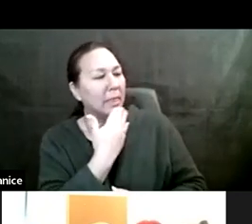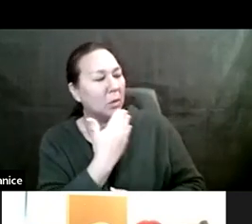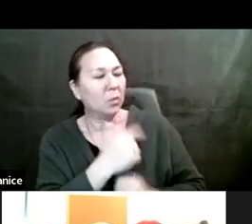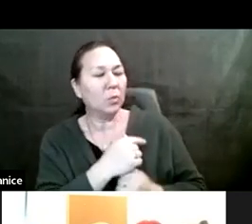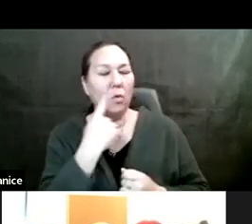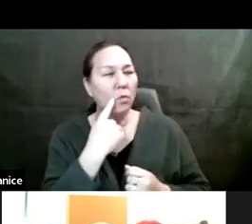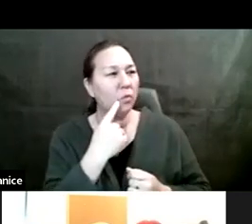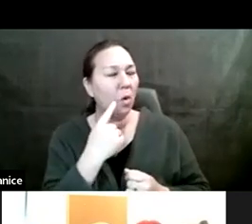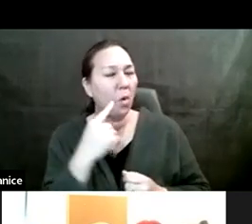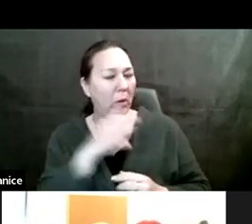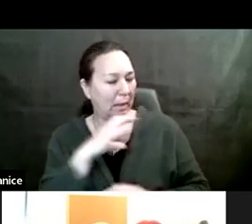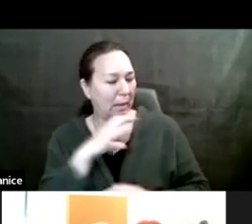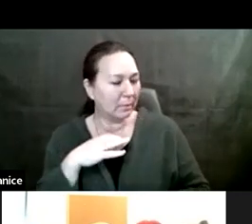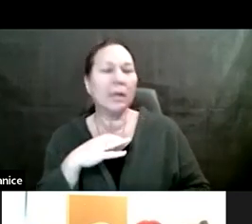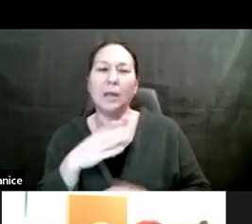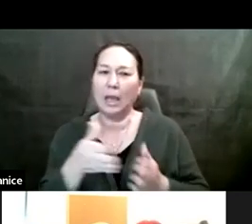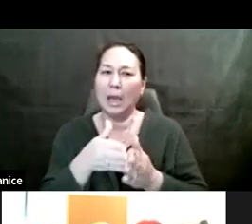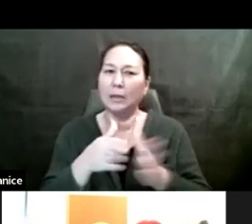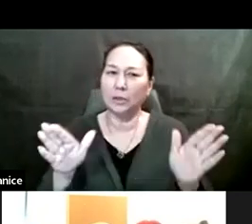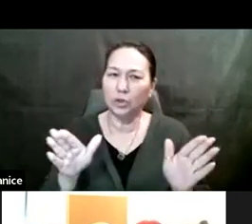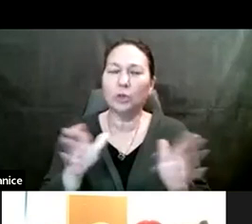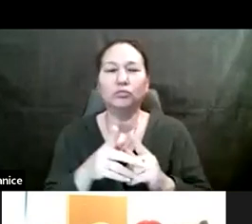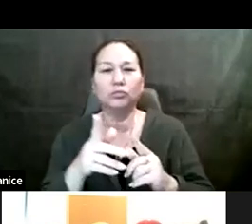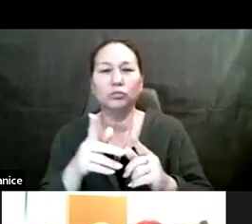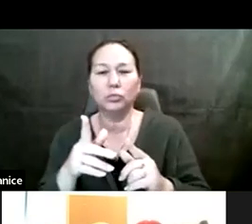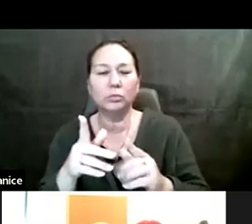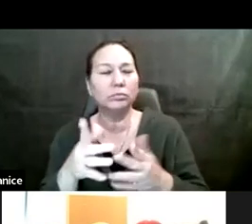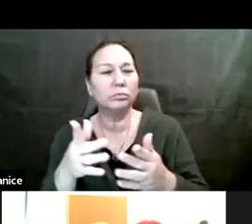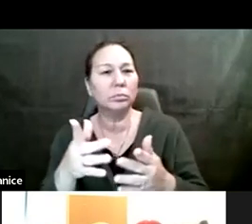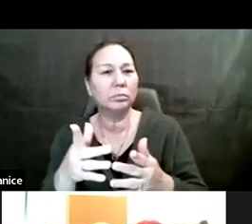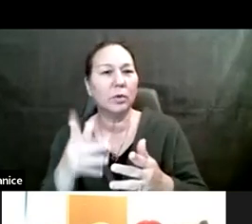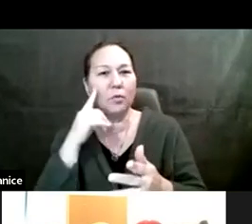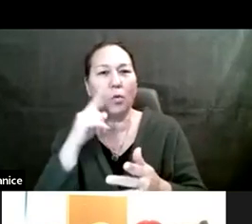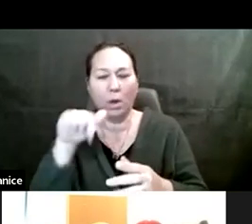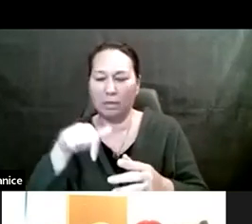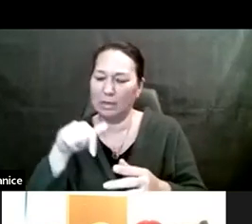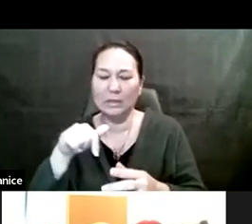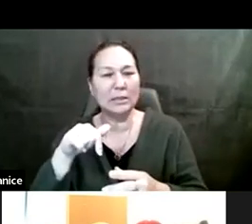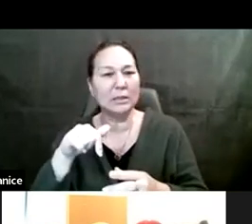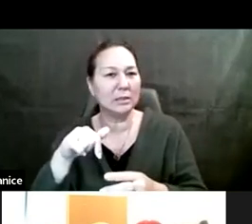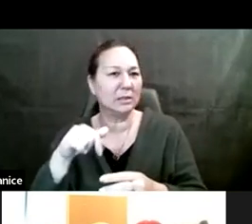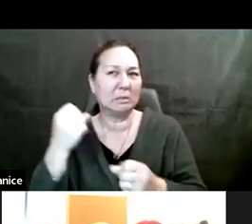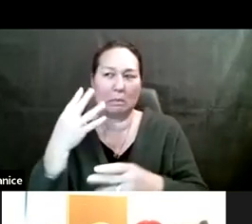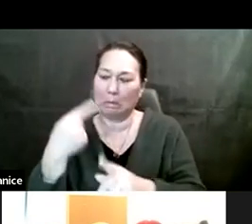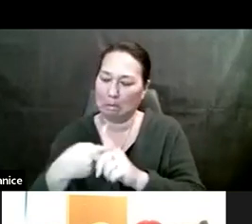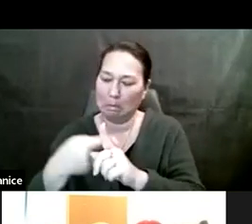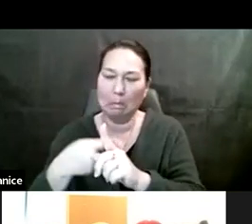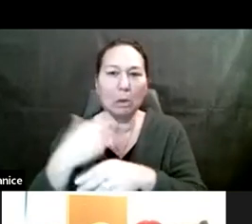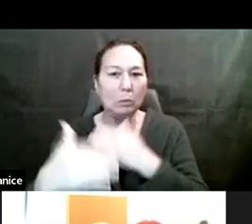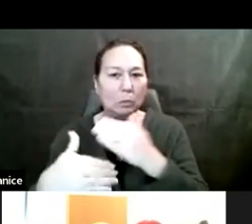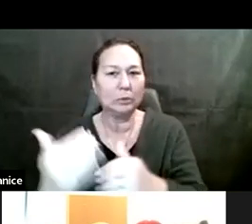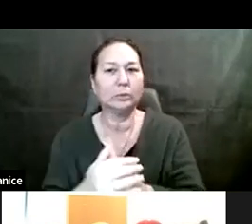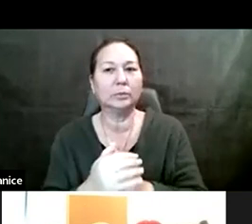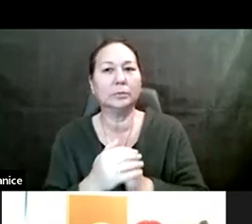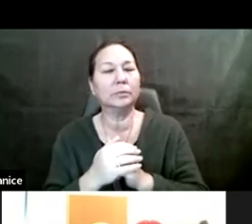for just the engagement the input throughout the several month process um as we've said all along budget is